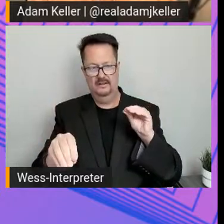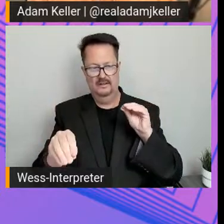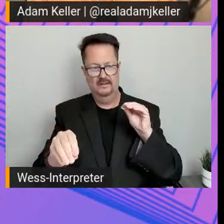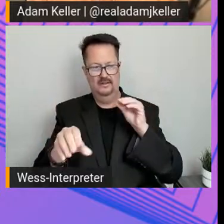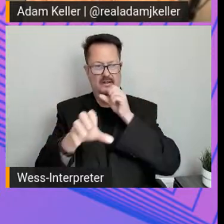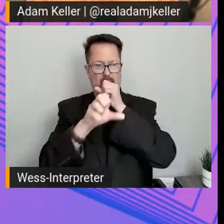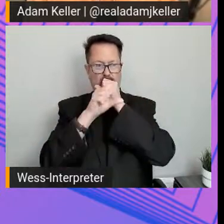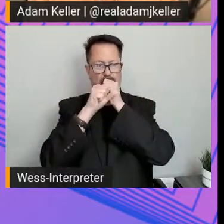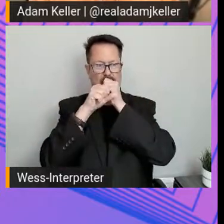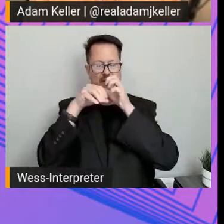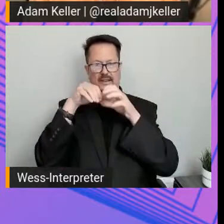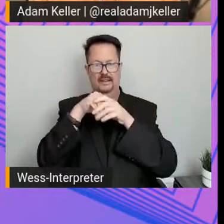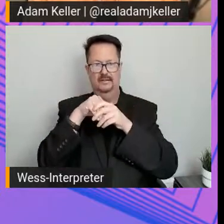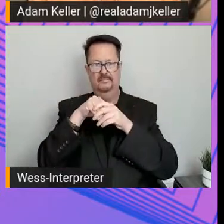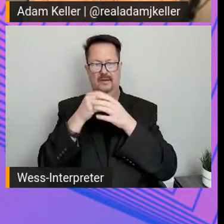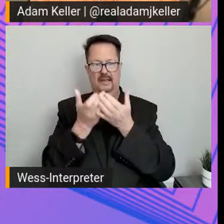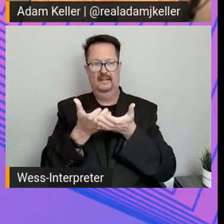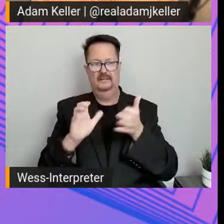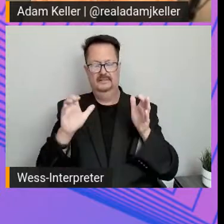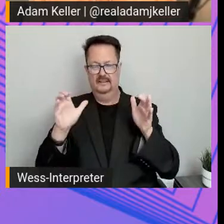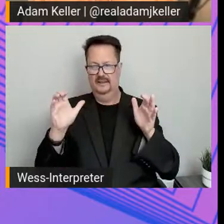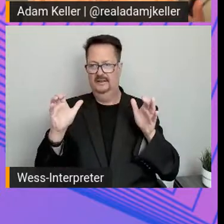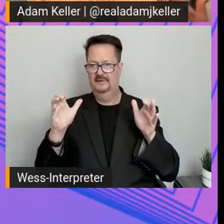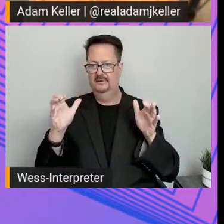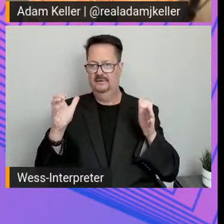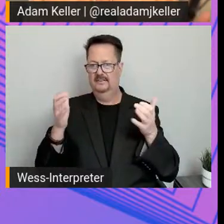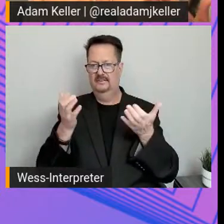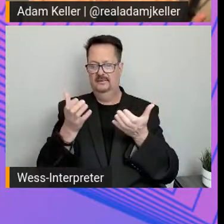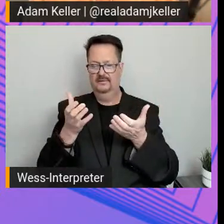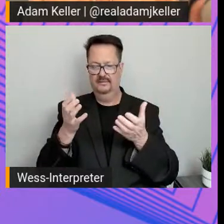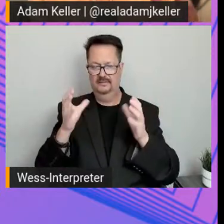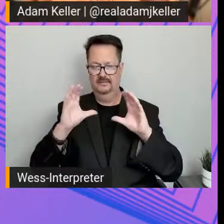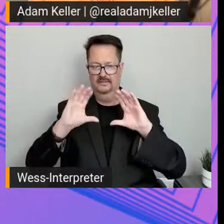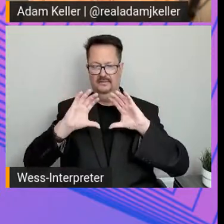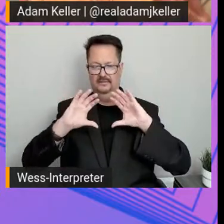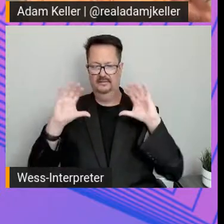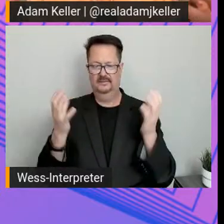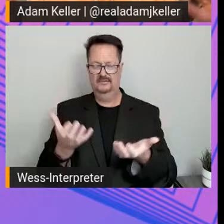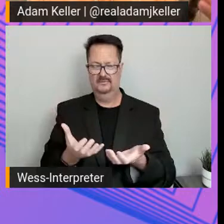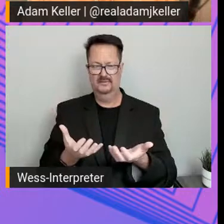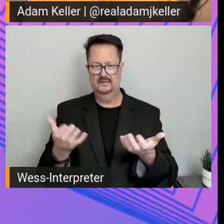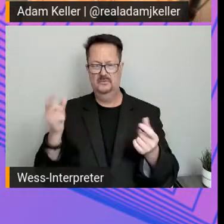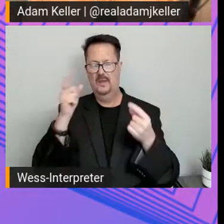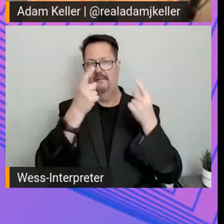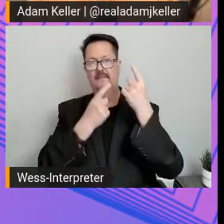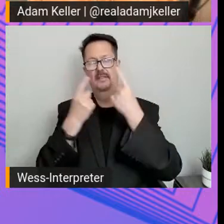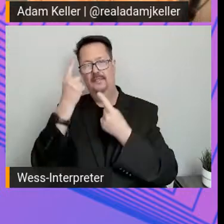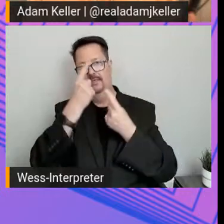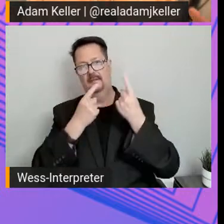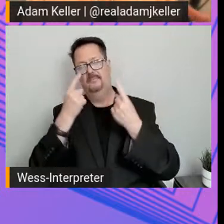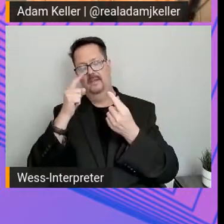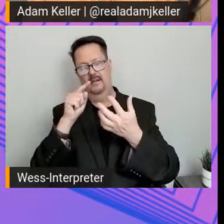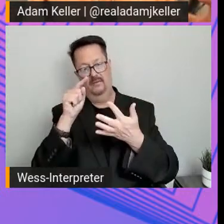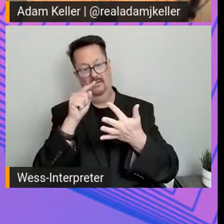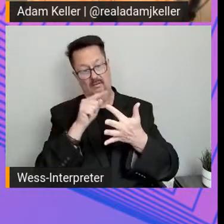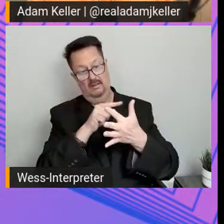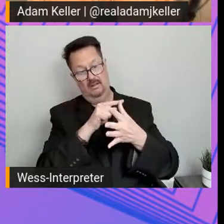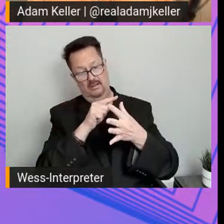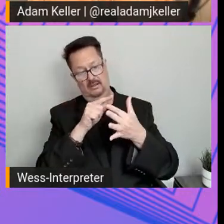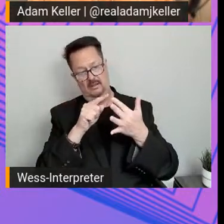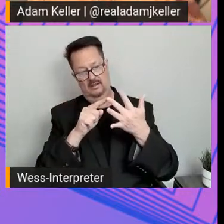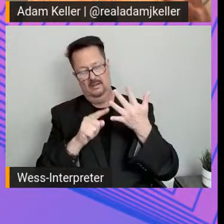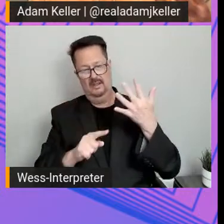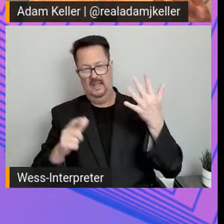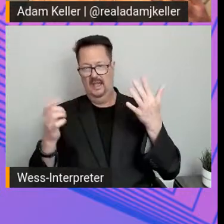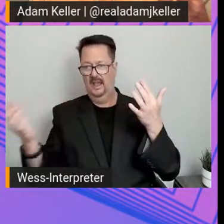container image. That's not a good practice, right? So we need to start thinking about all of these different components and how we can integrate